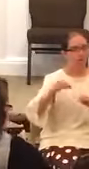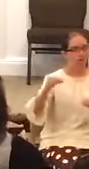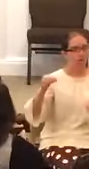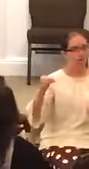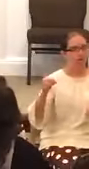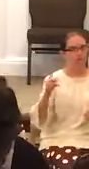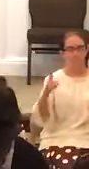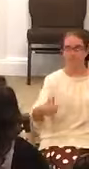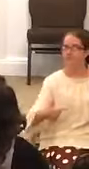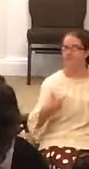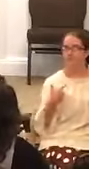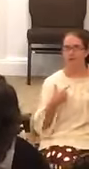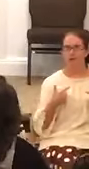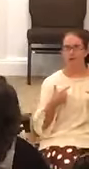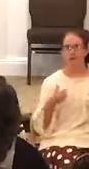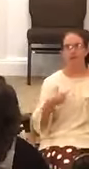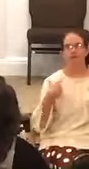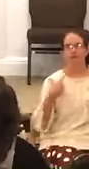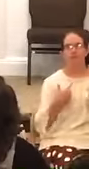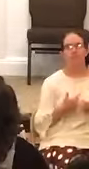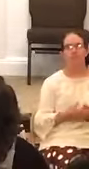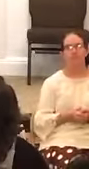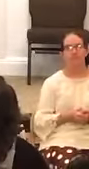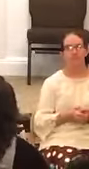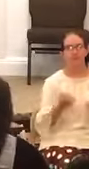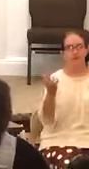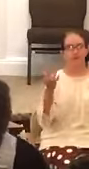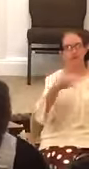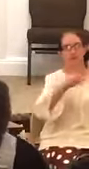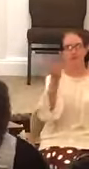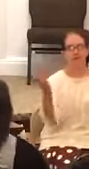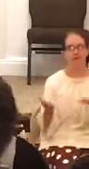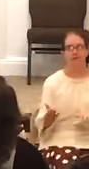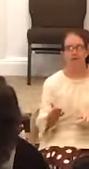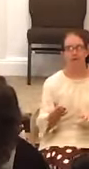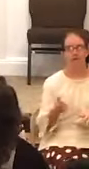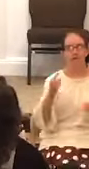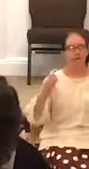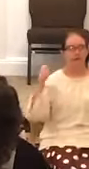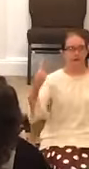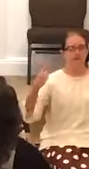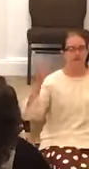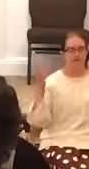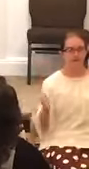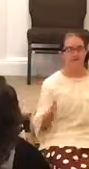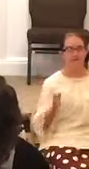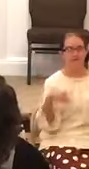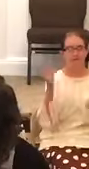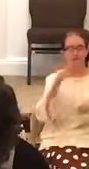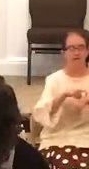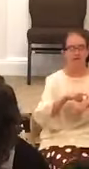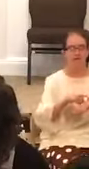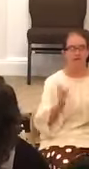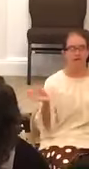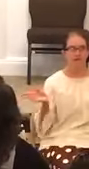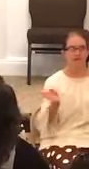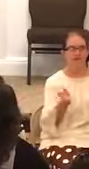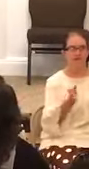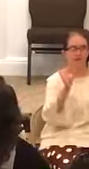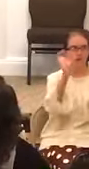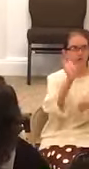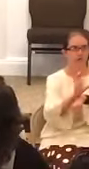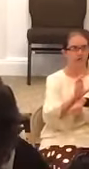fringes just living. Amen. He's just living life. Just waiting to die. But that sinner, every time he gets near the